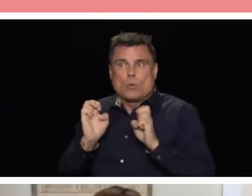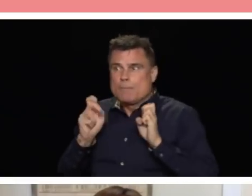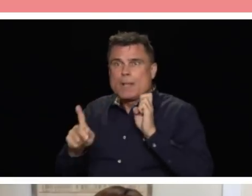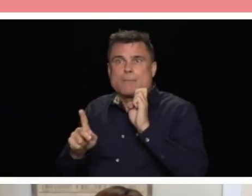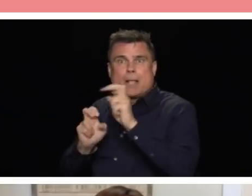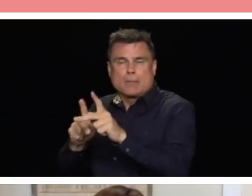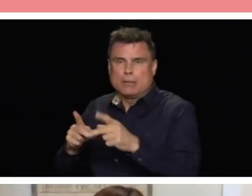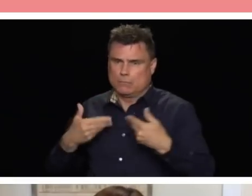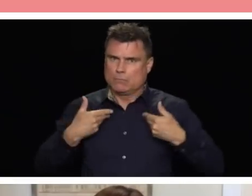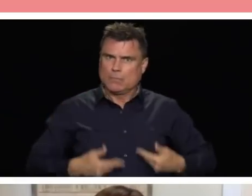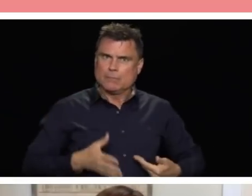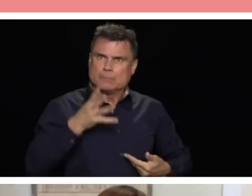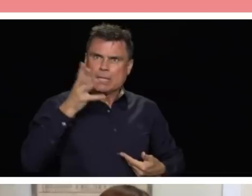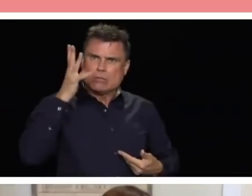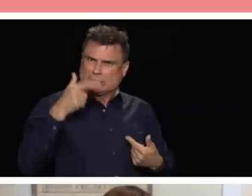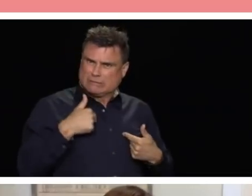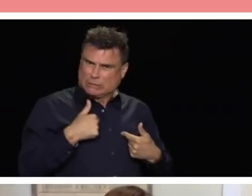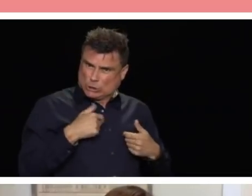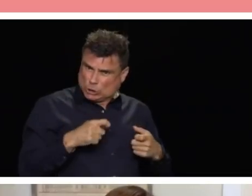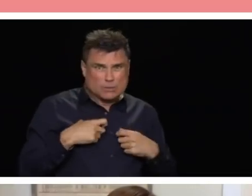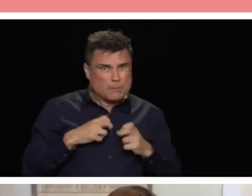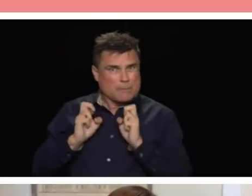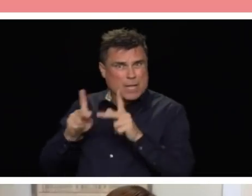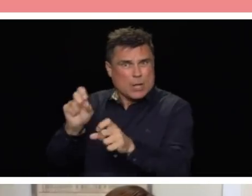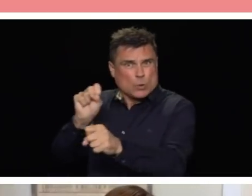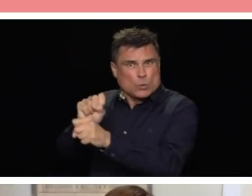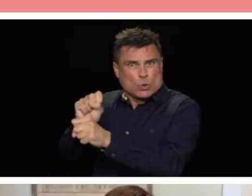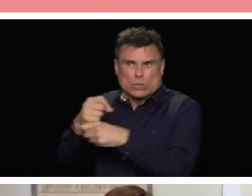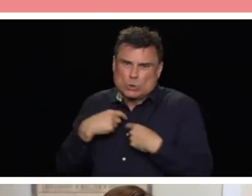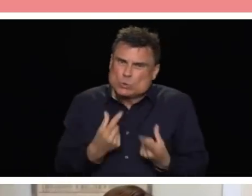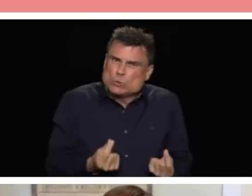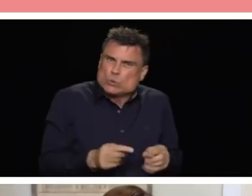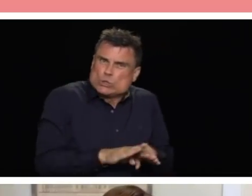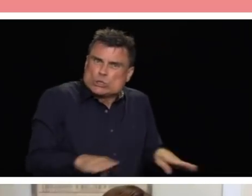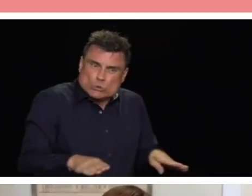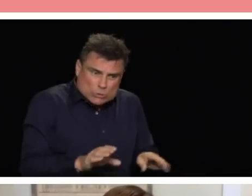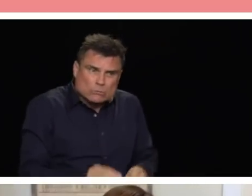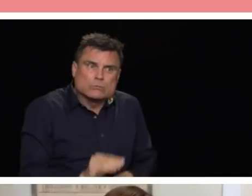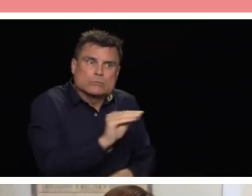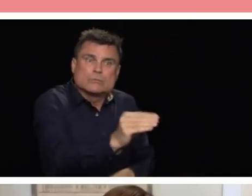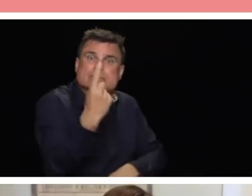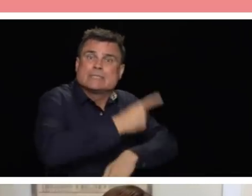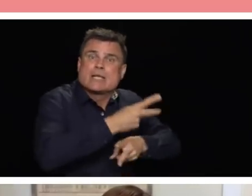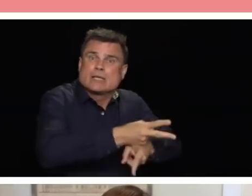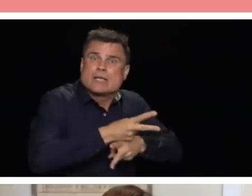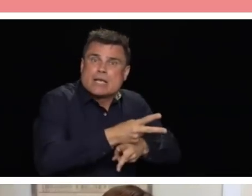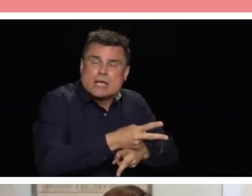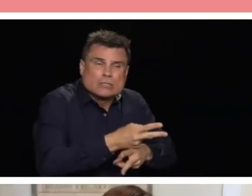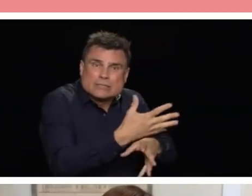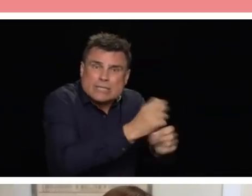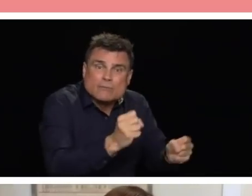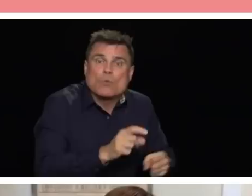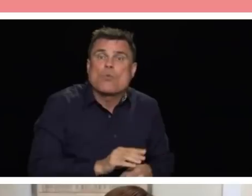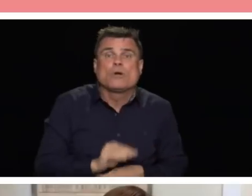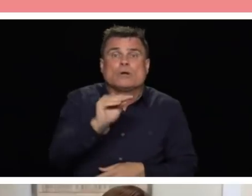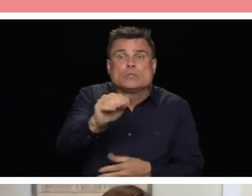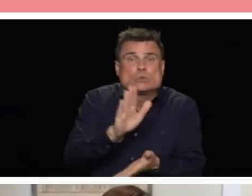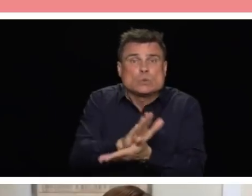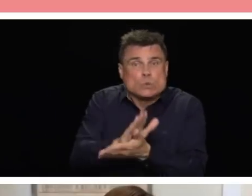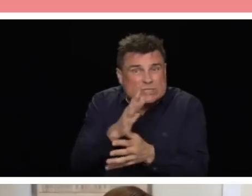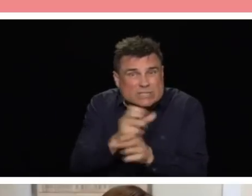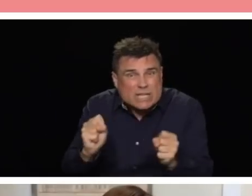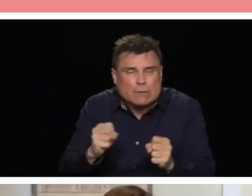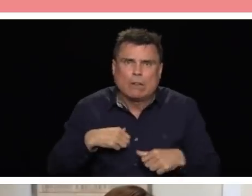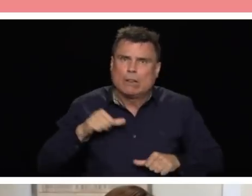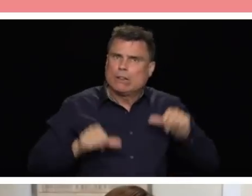sending their children back to childcare or schools. And that is why our government has been, from the beginning, doing our very best,